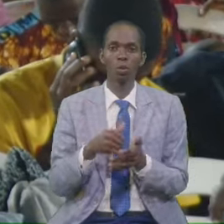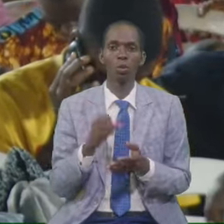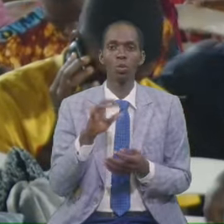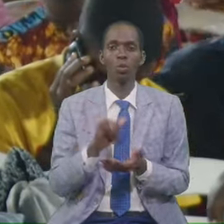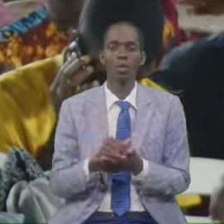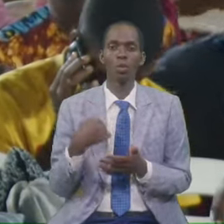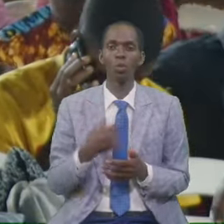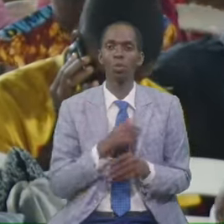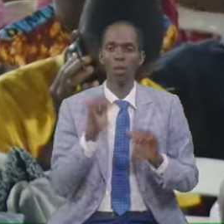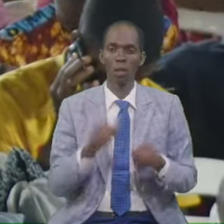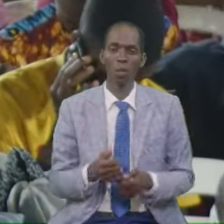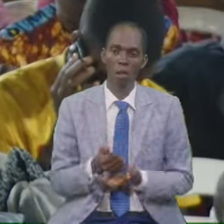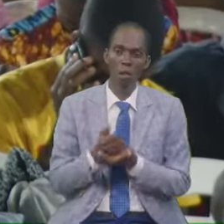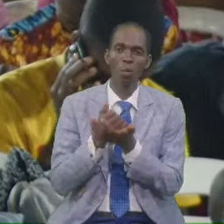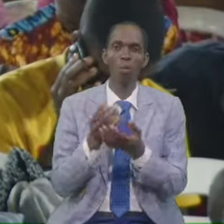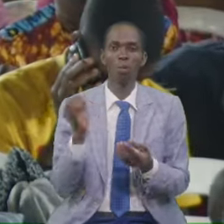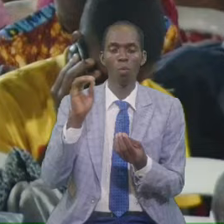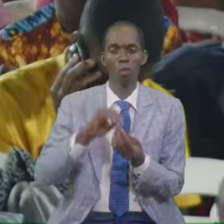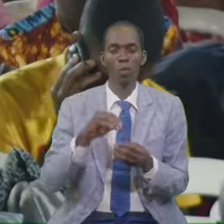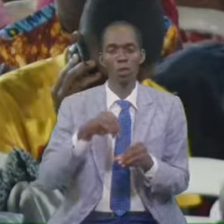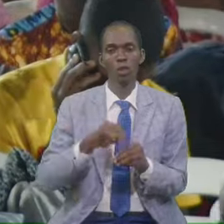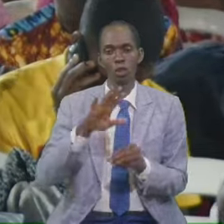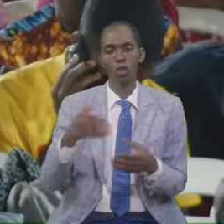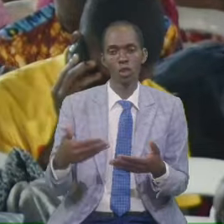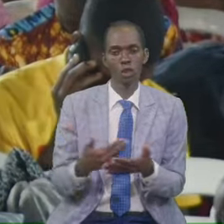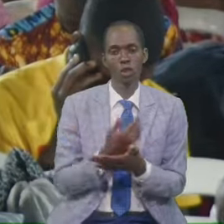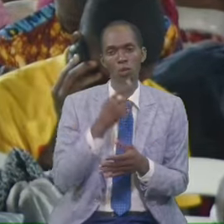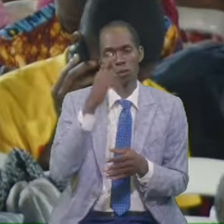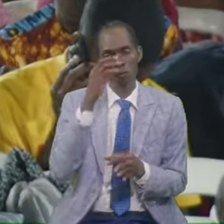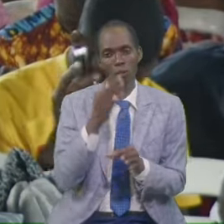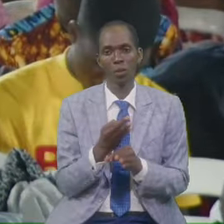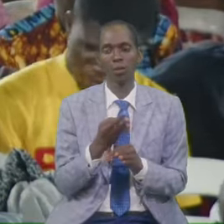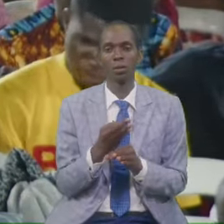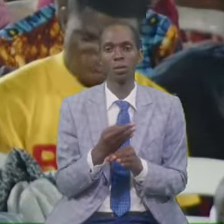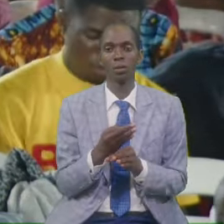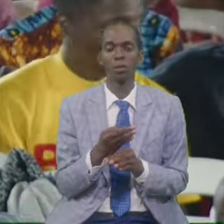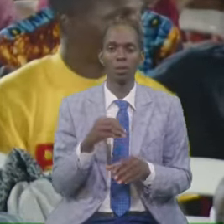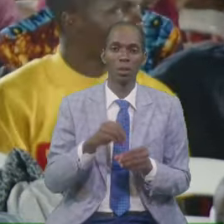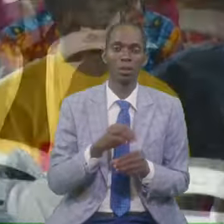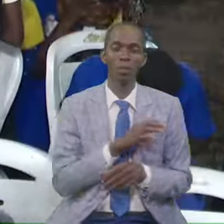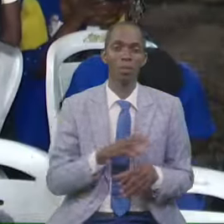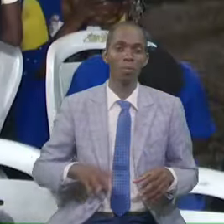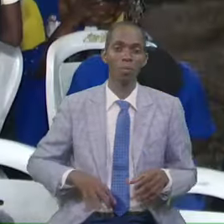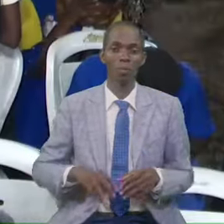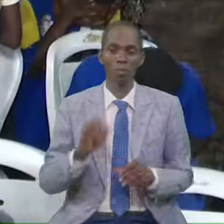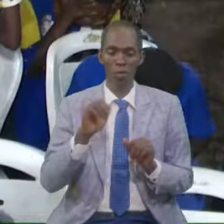walk with Christ. You see the link there at the bottom of